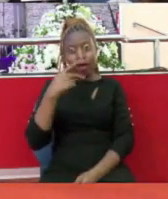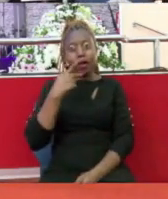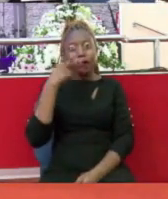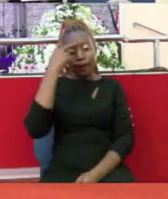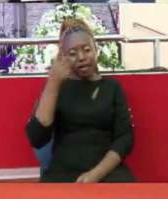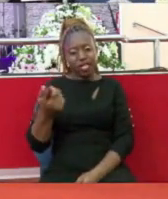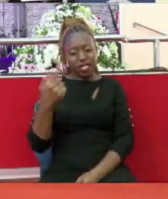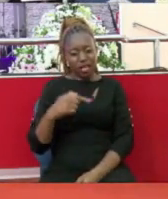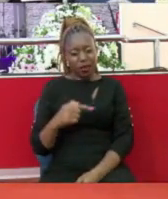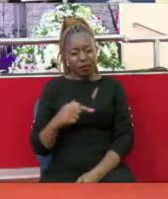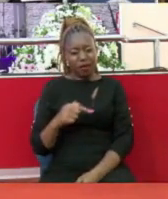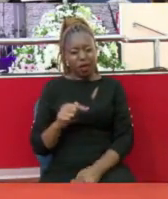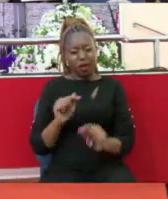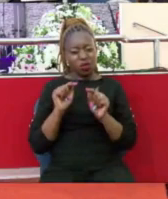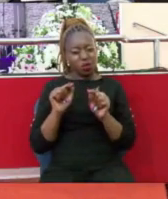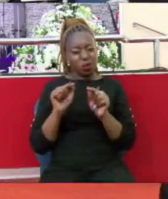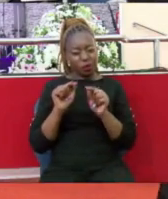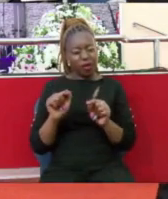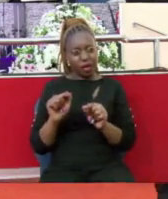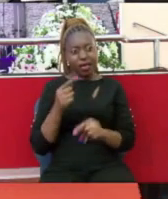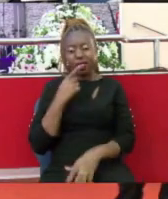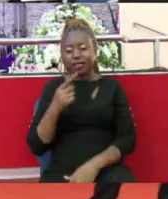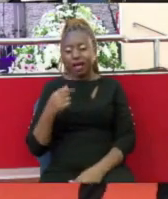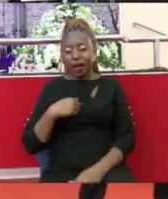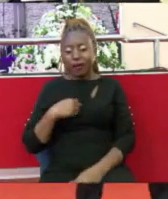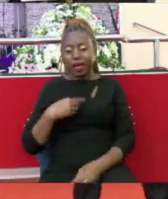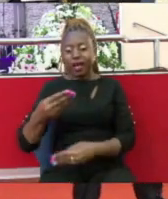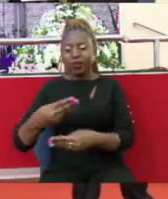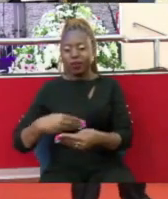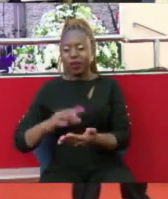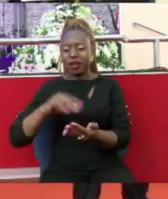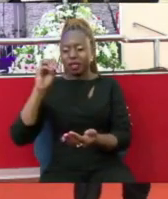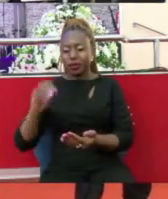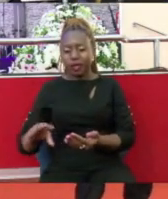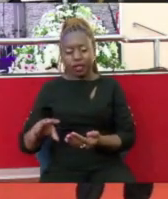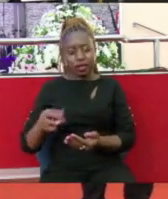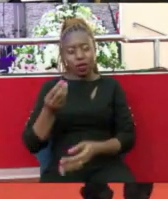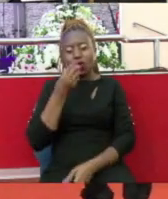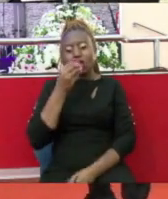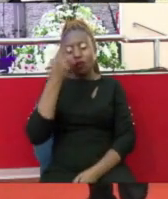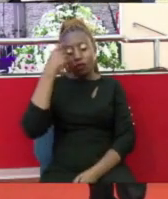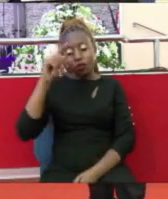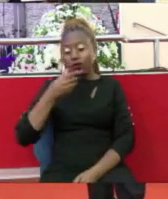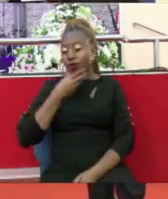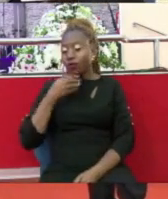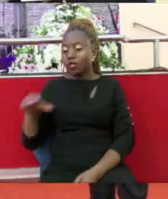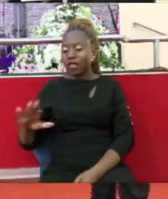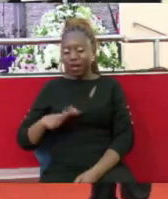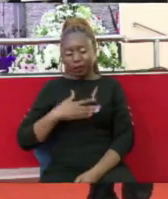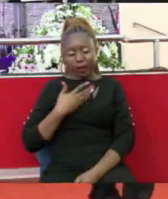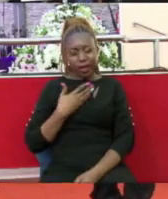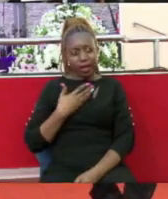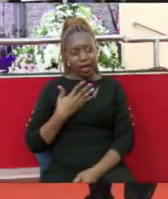to complain that she bought very expensive snacks for her son. And the teacher could have